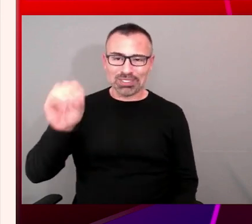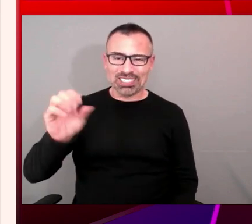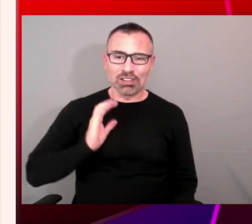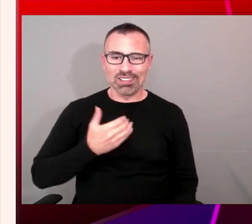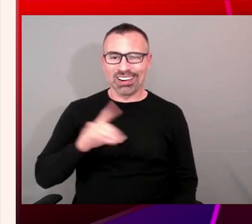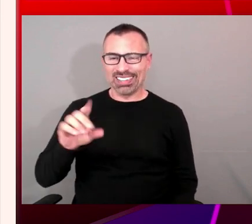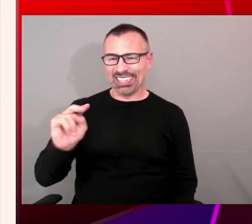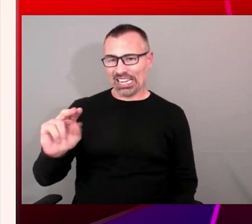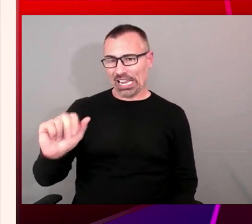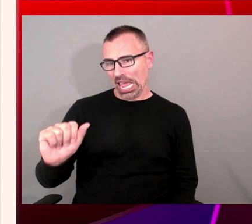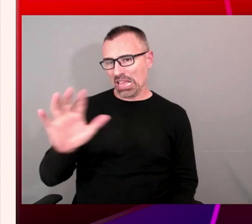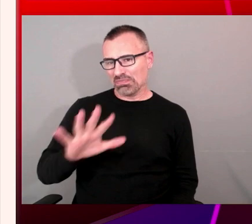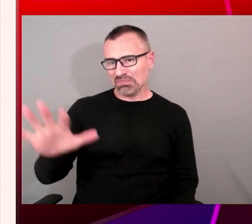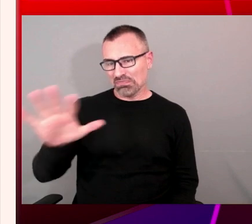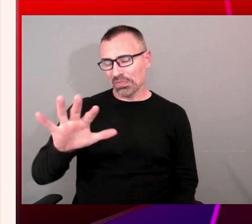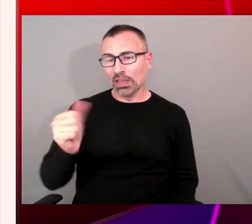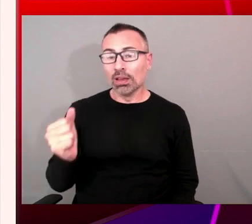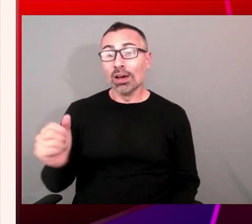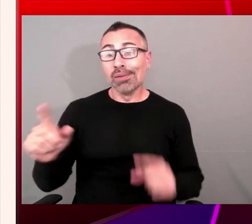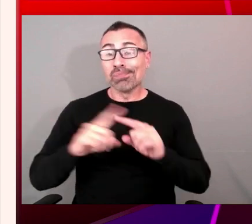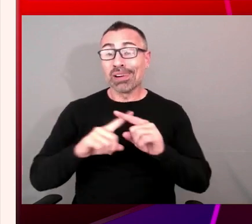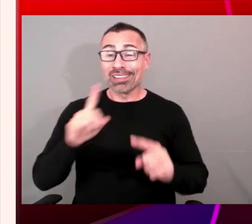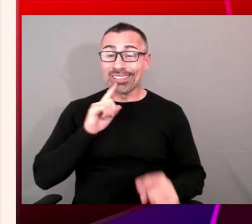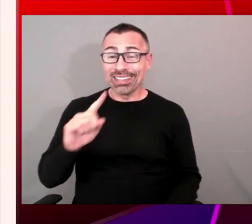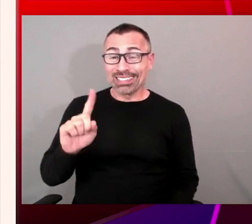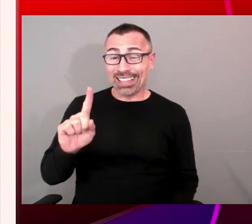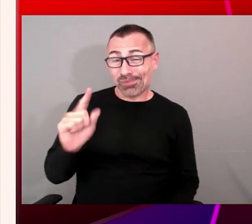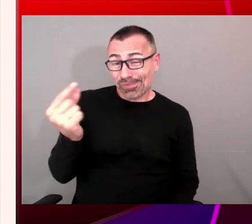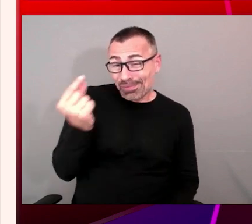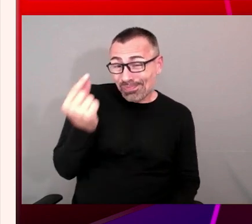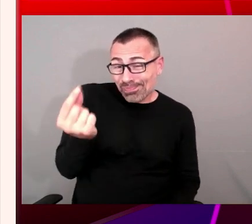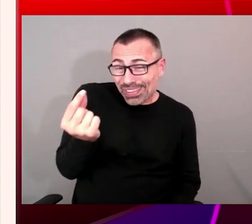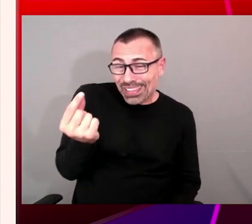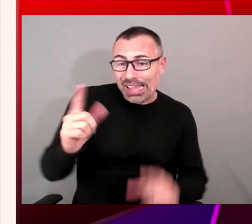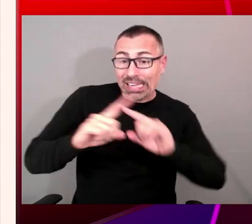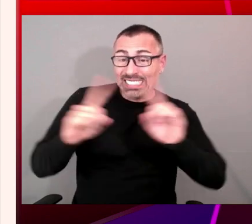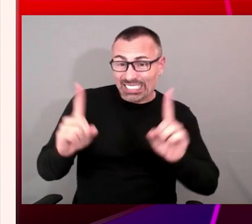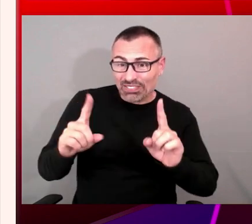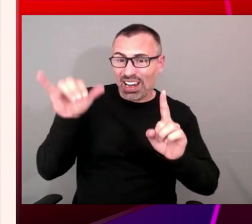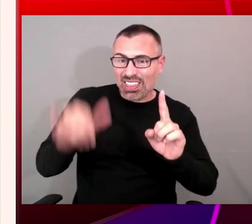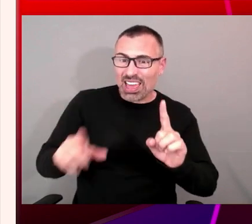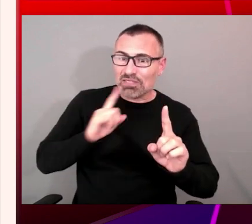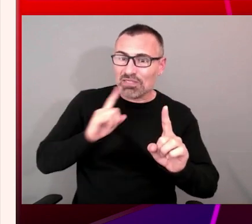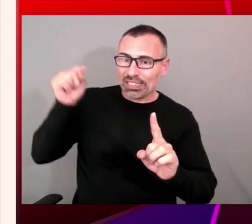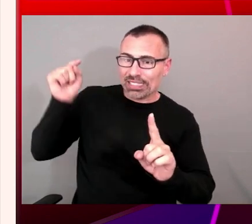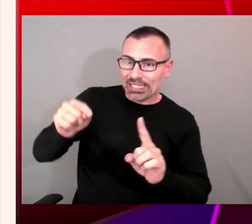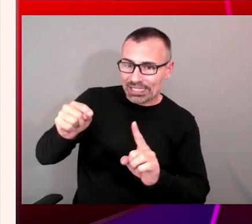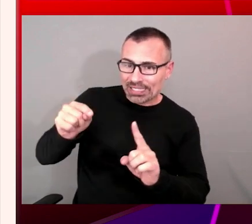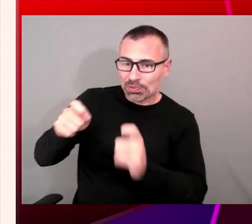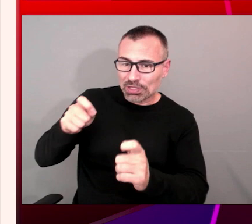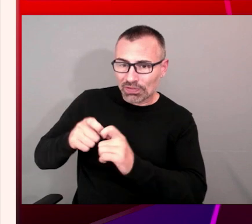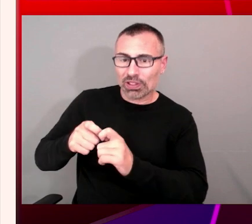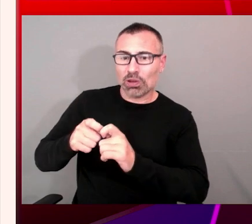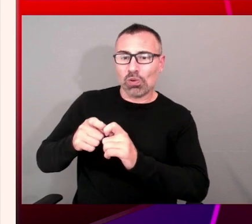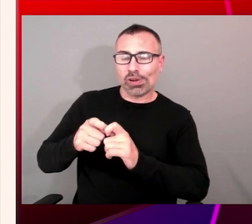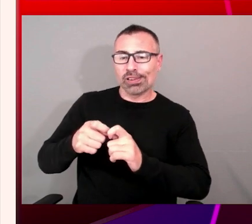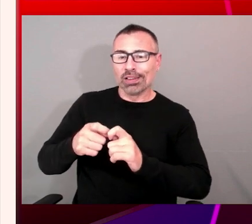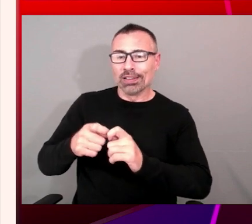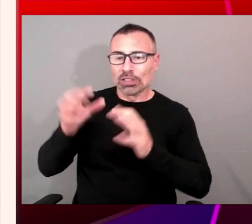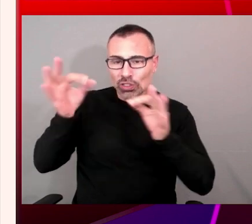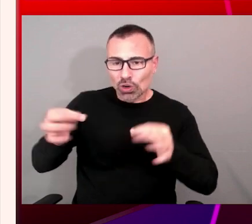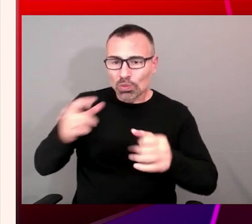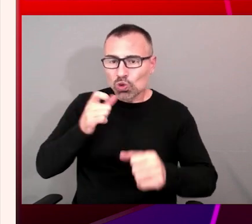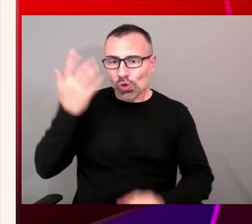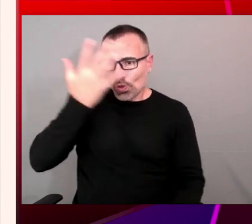Yes. But there's a bit that's different, and that bit that's different is really what defines who we are, defines our propensity to disease, it